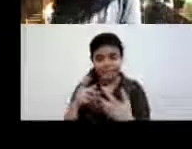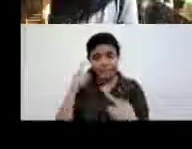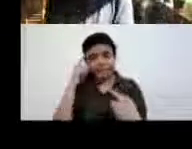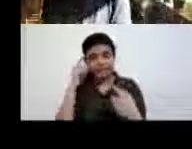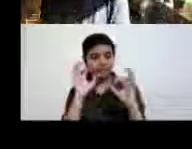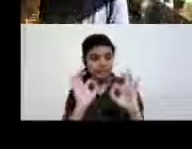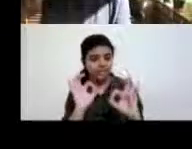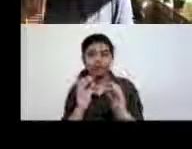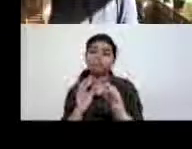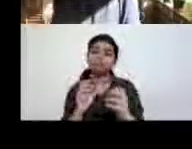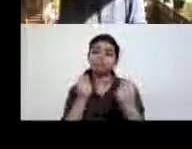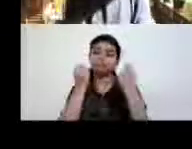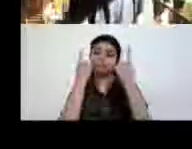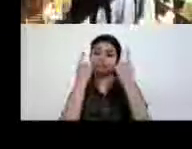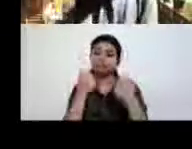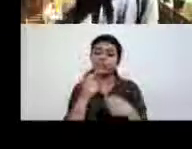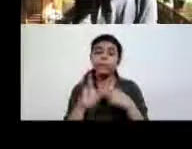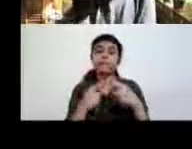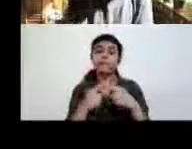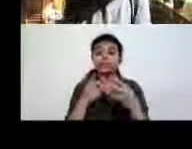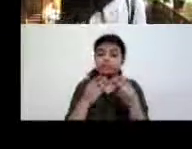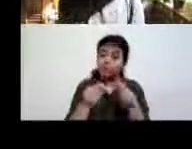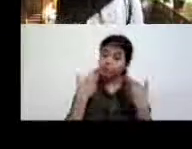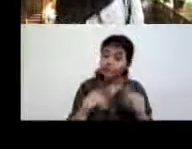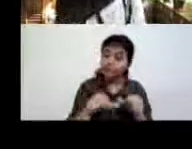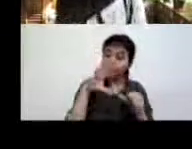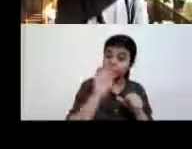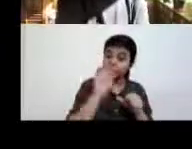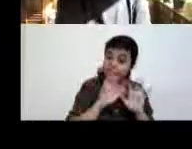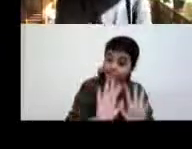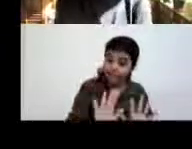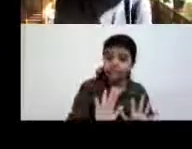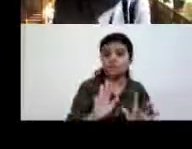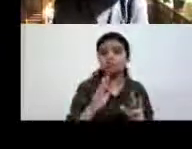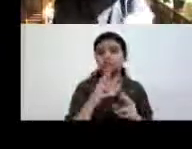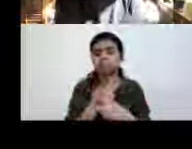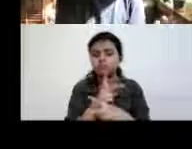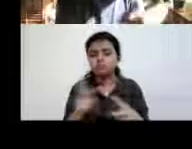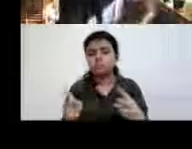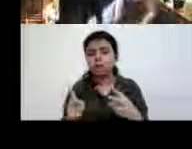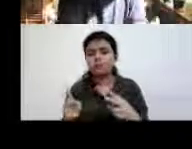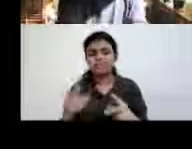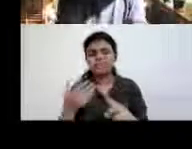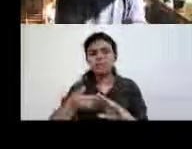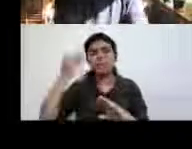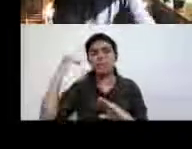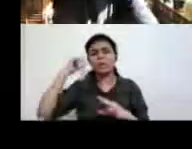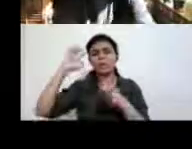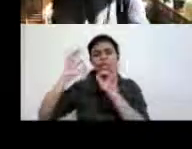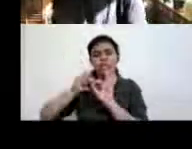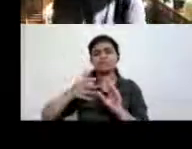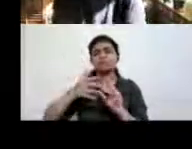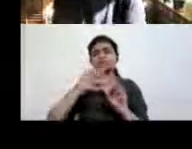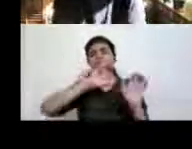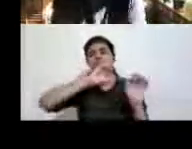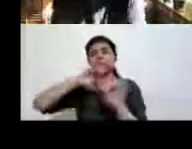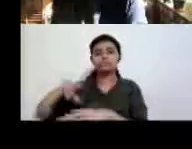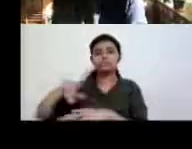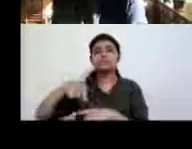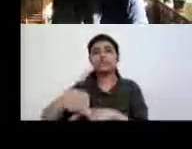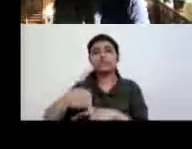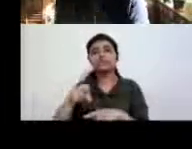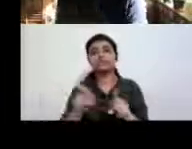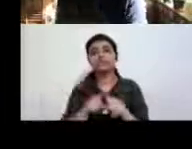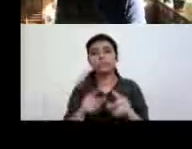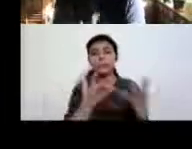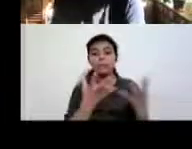acceptability of the solution, that it is stigma-free, and also important if we want to reach out to the market, that